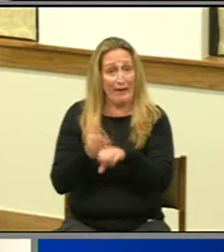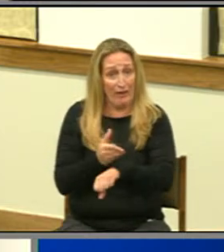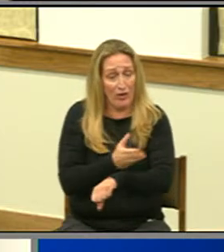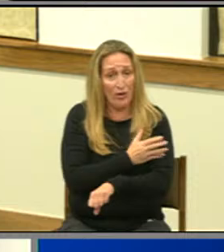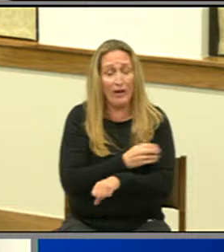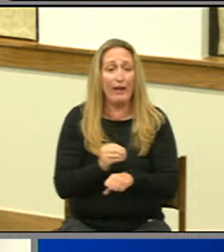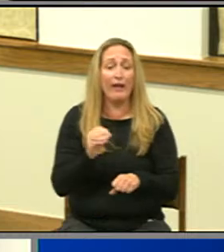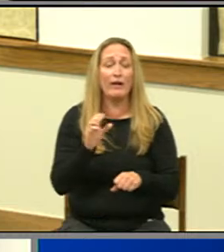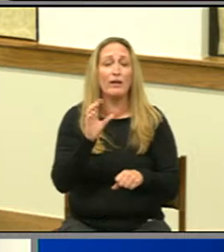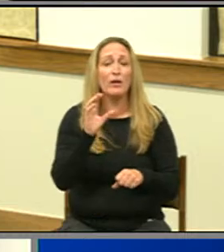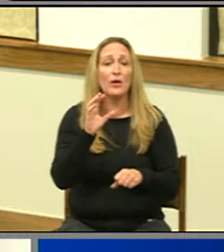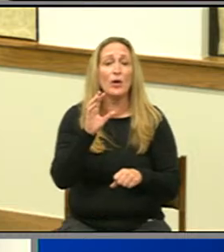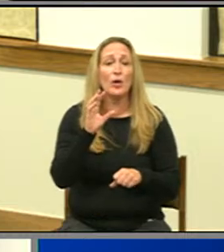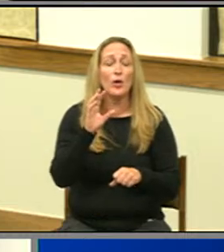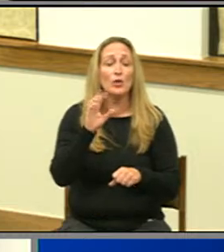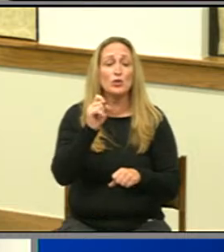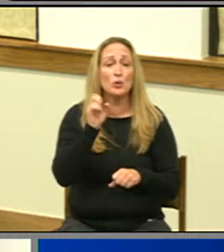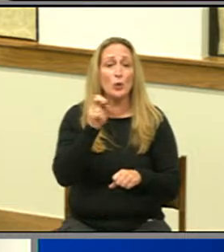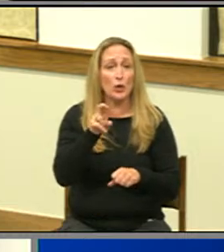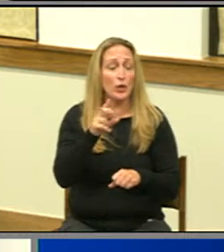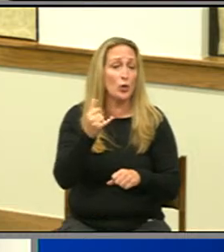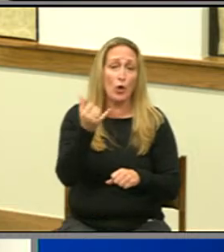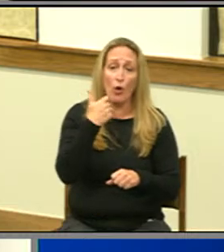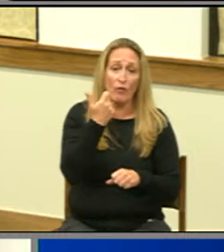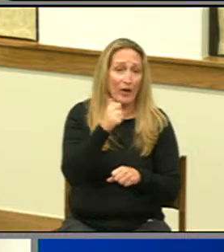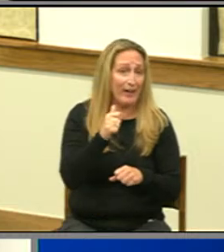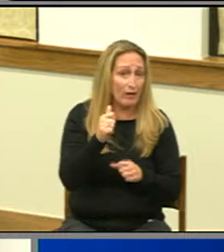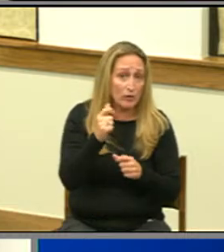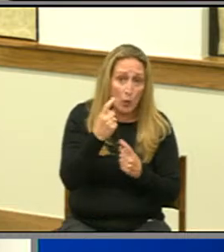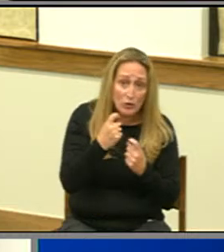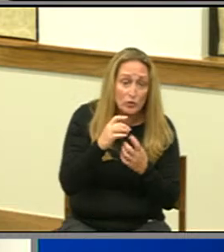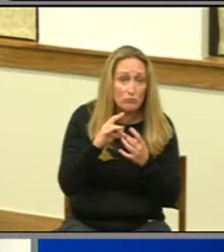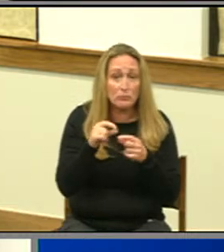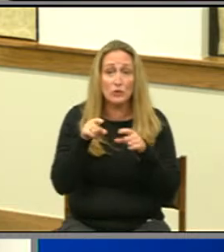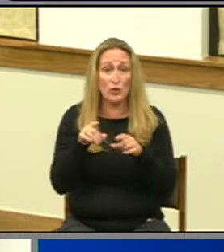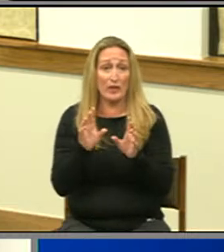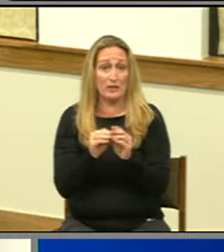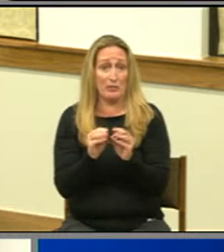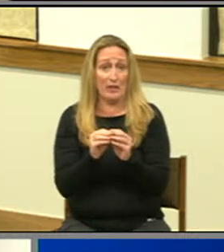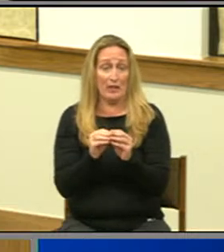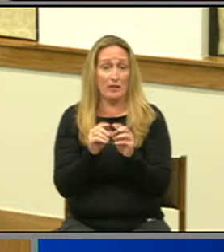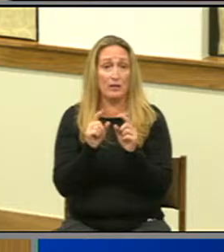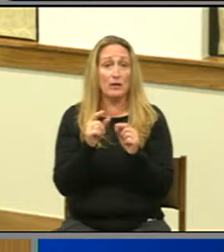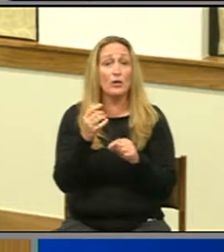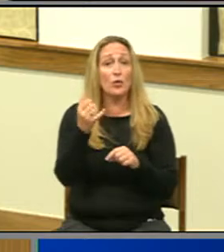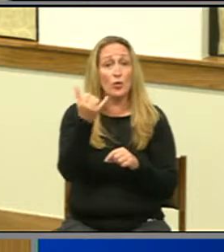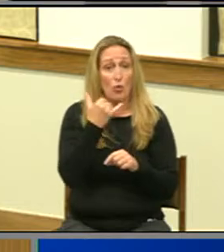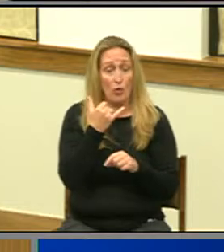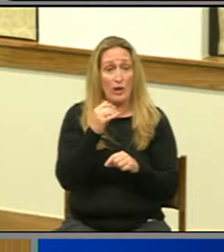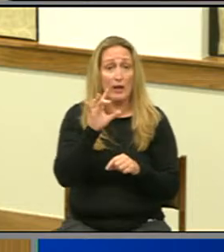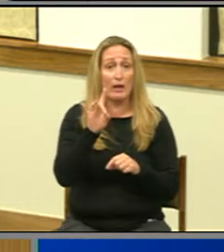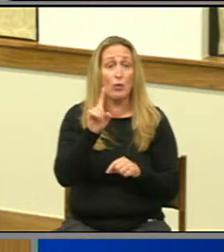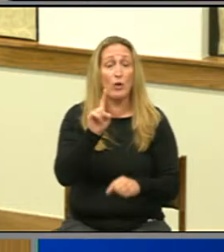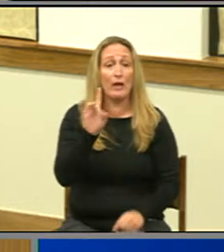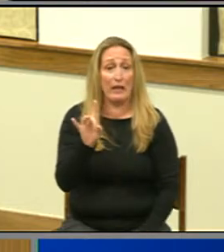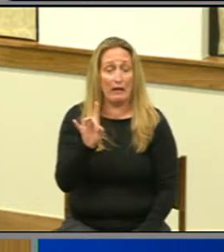can call for any comment or question during this meeting by calling